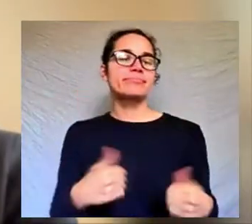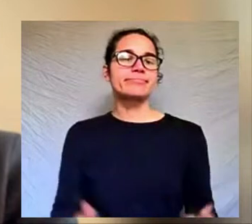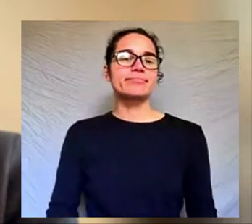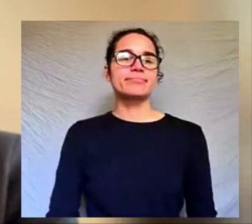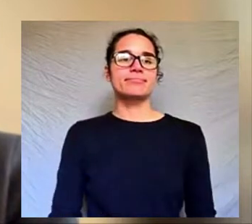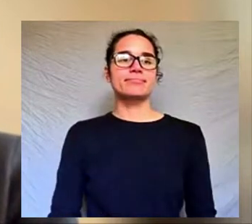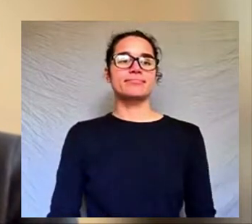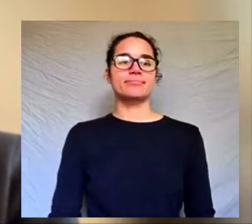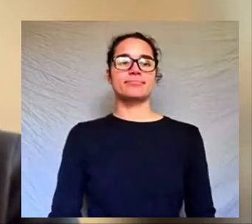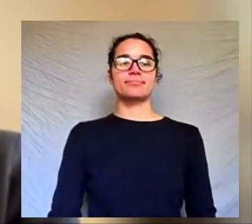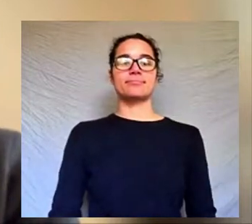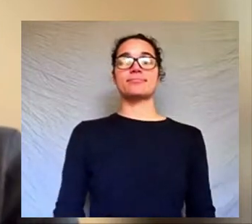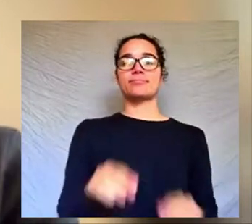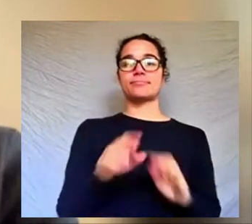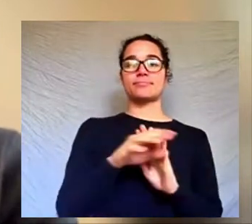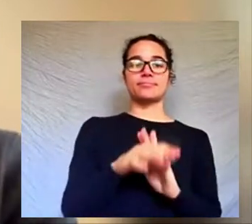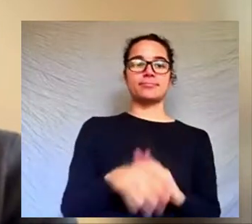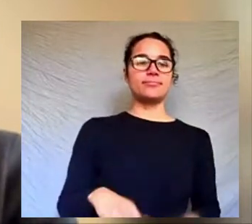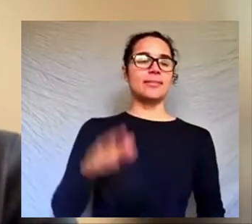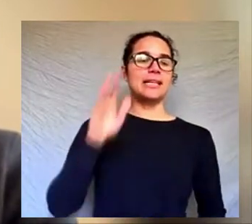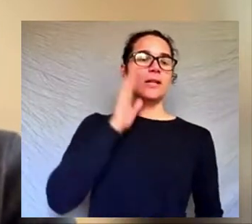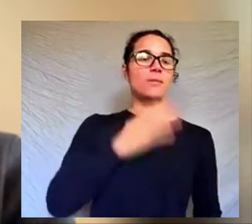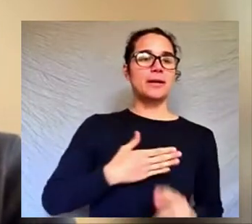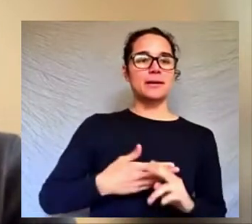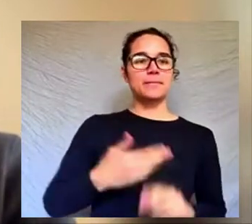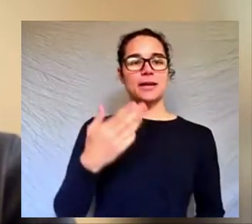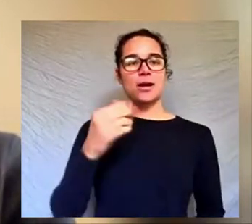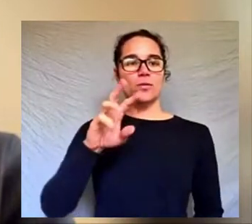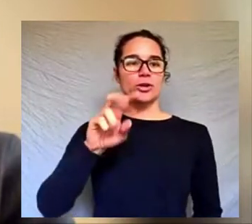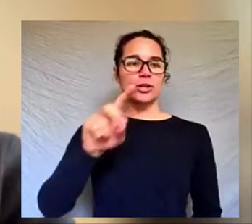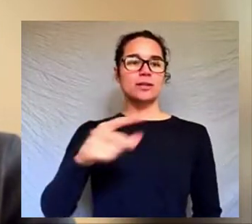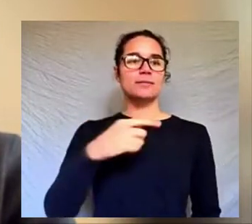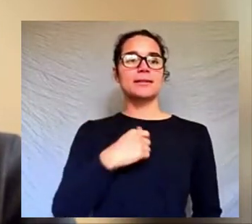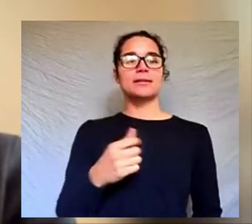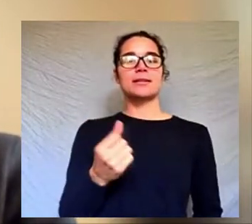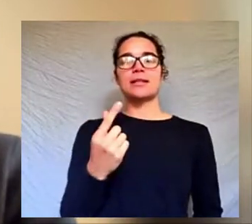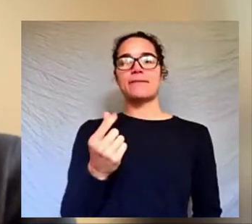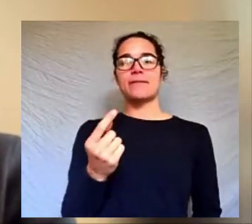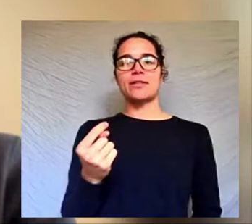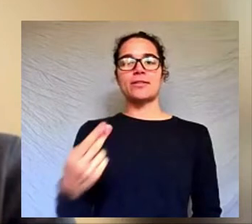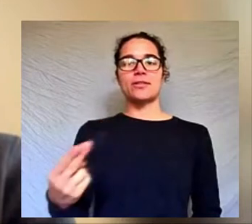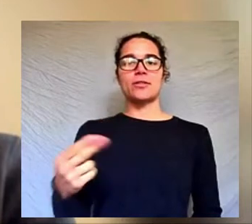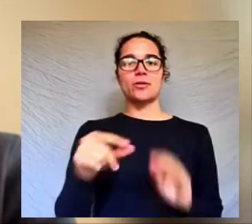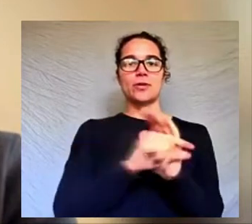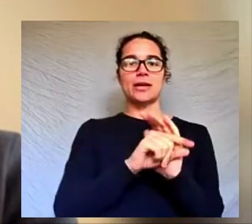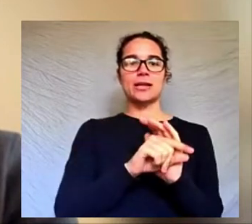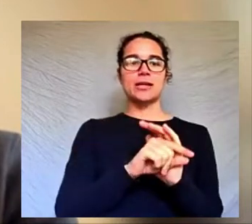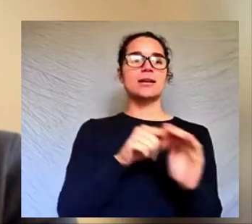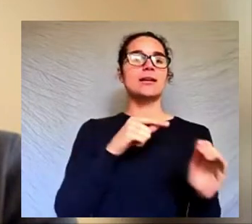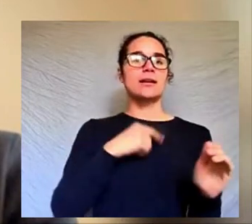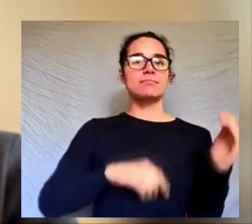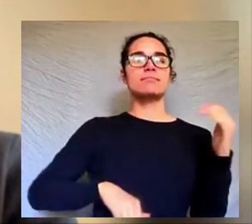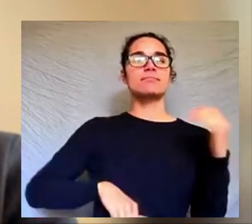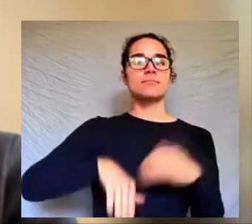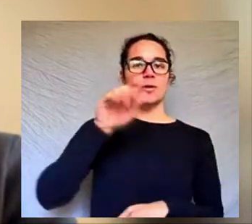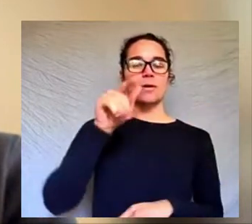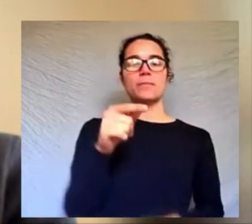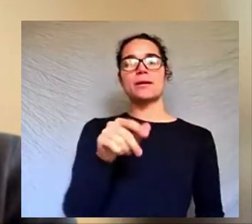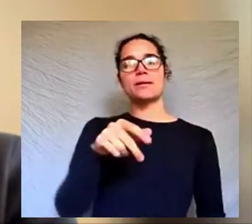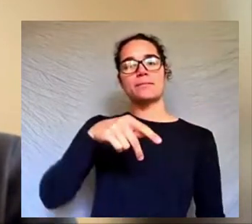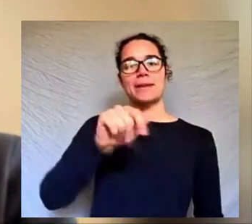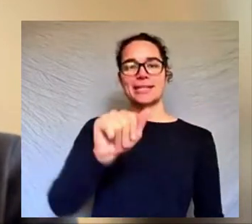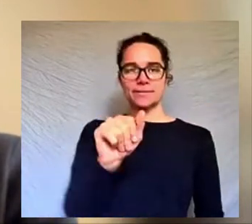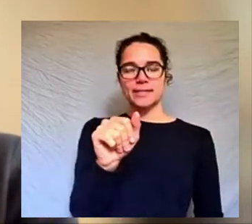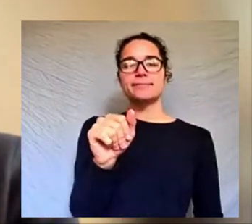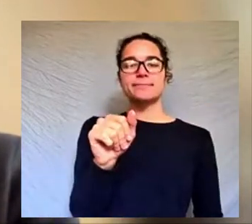Hello, my name is Howard and I'm in 11th grade. I go to school in Berwyn, Pennsylvania. My question that I would